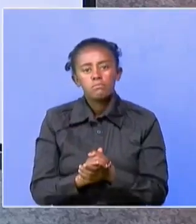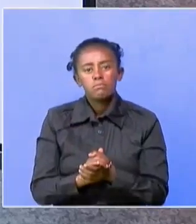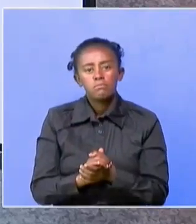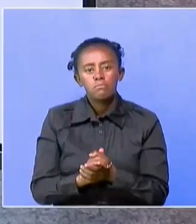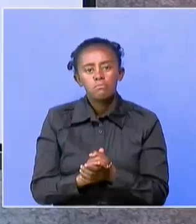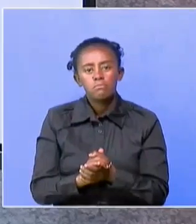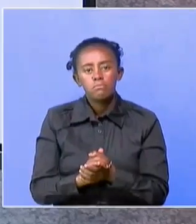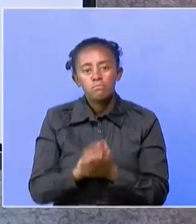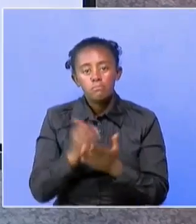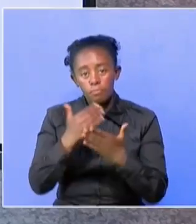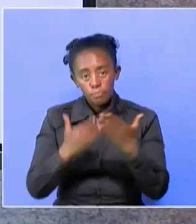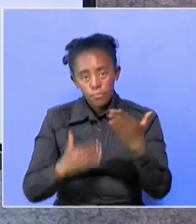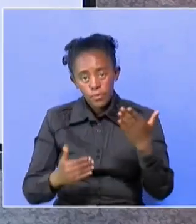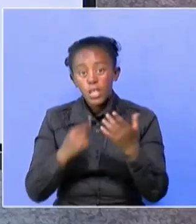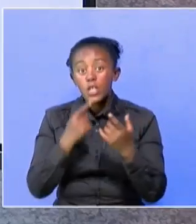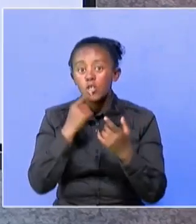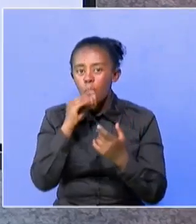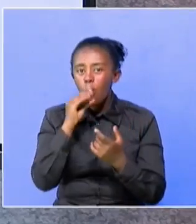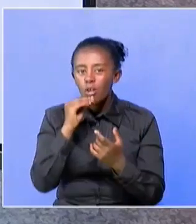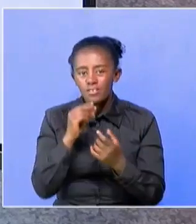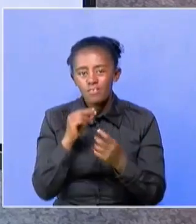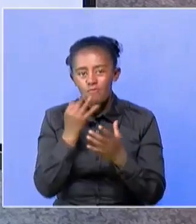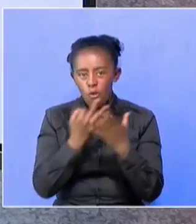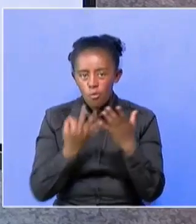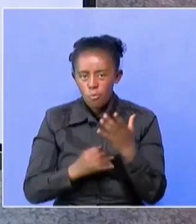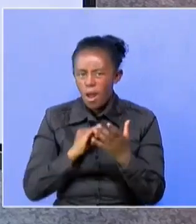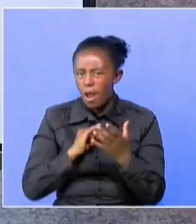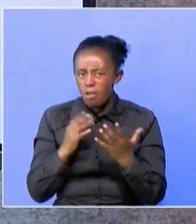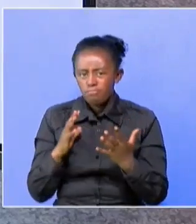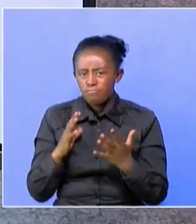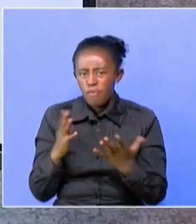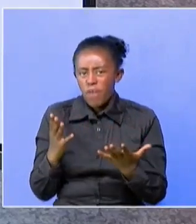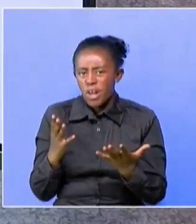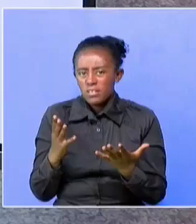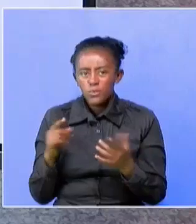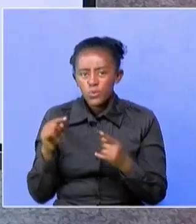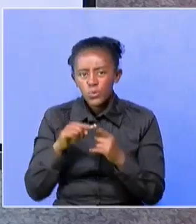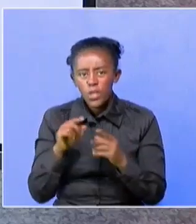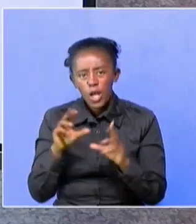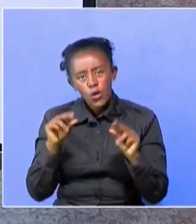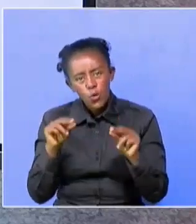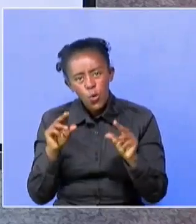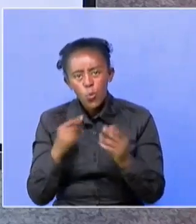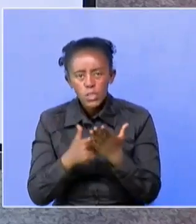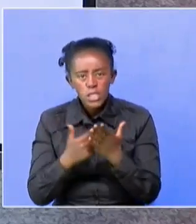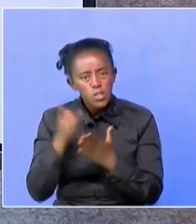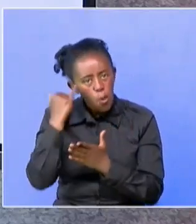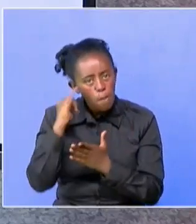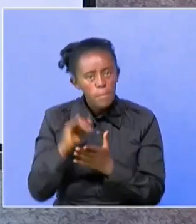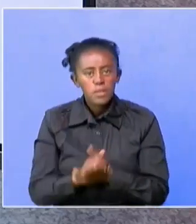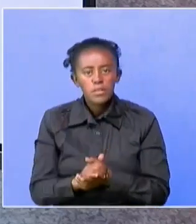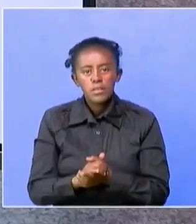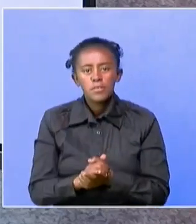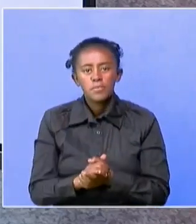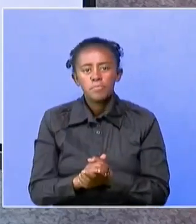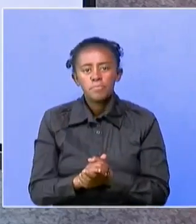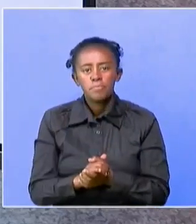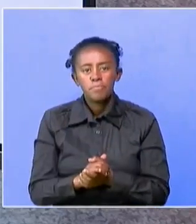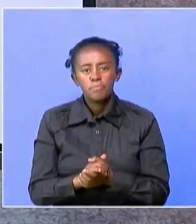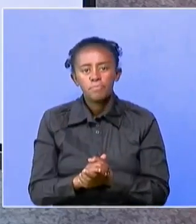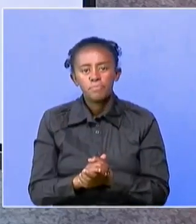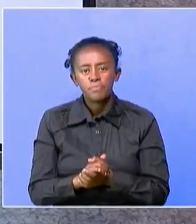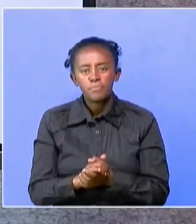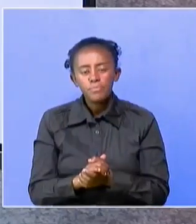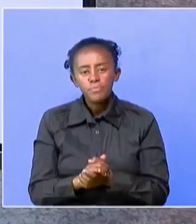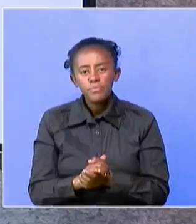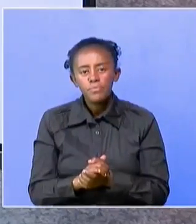of, it is in a spoken form, right? I am afraid to say no in this opinion. To say no. To